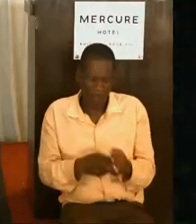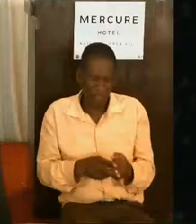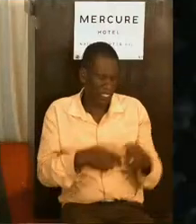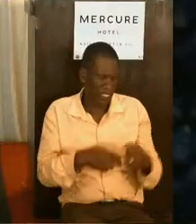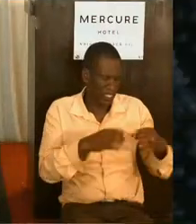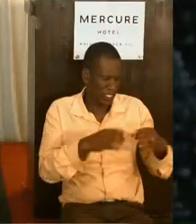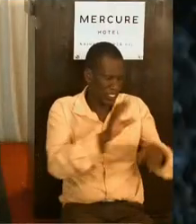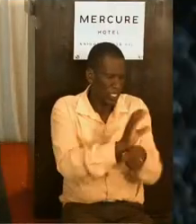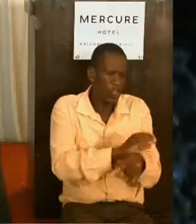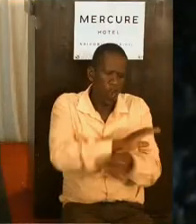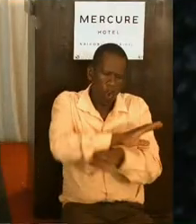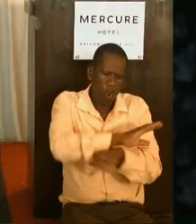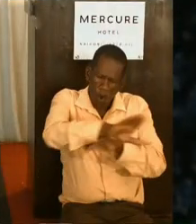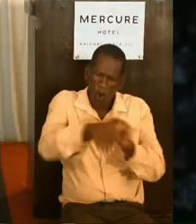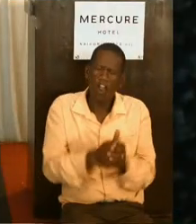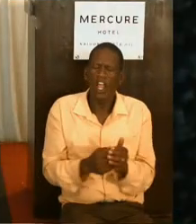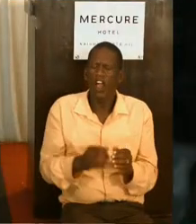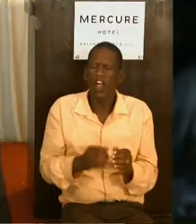foreign